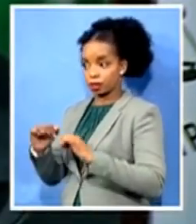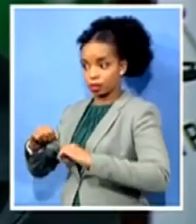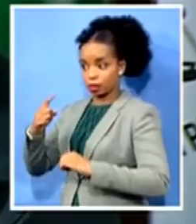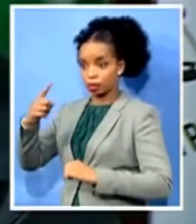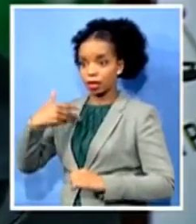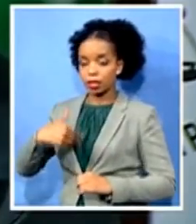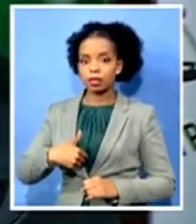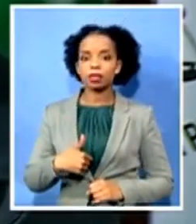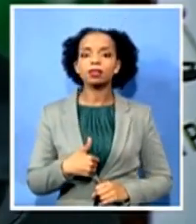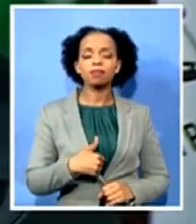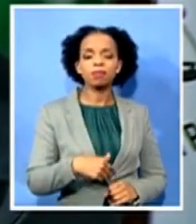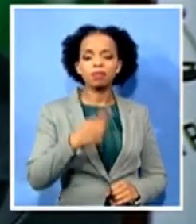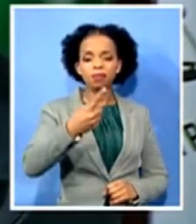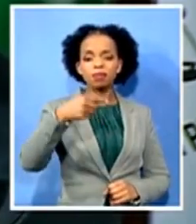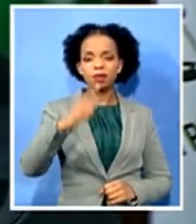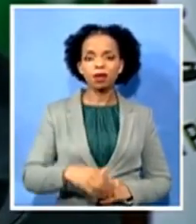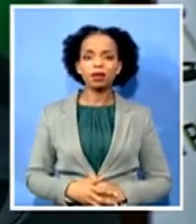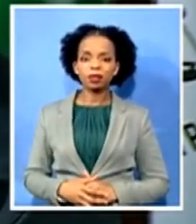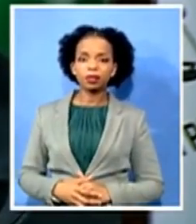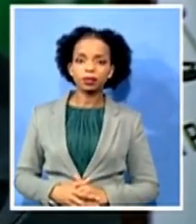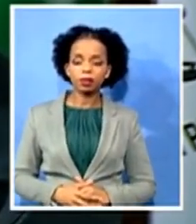in terms of your understanding,